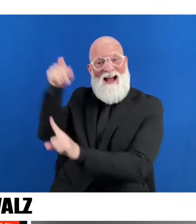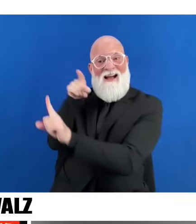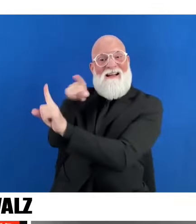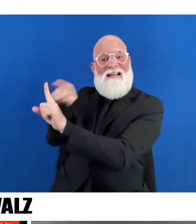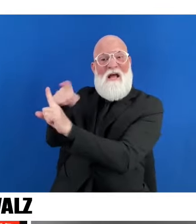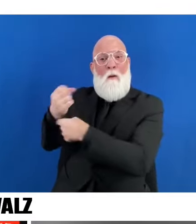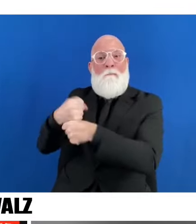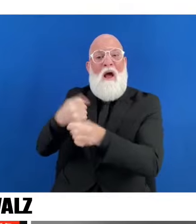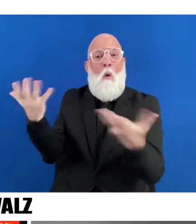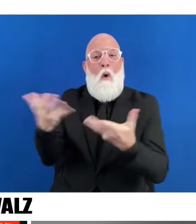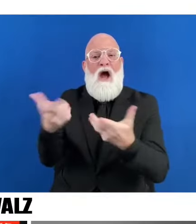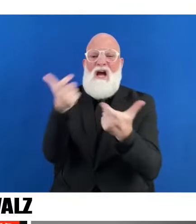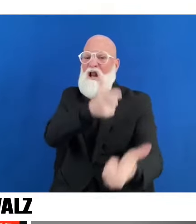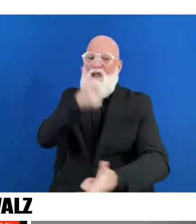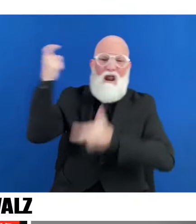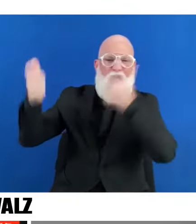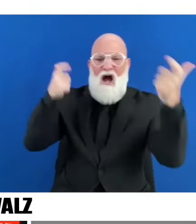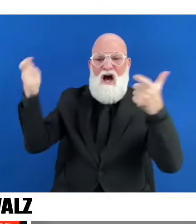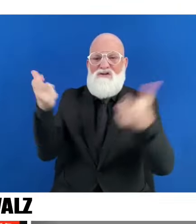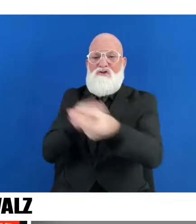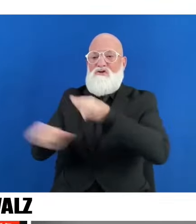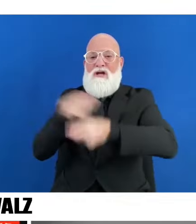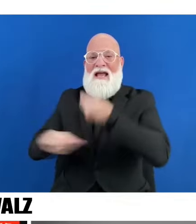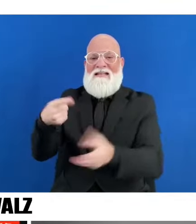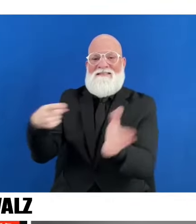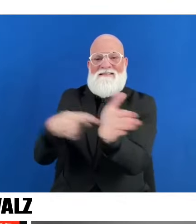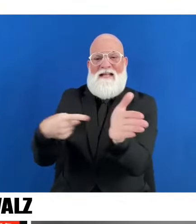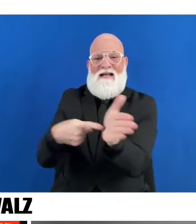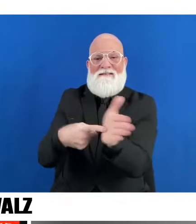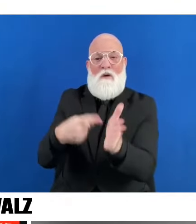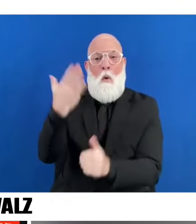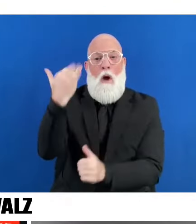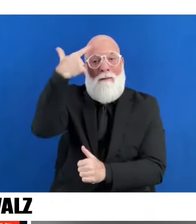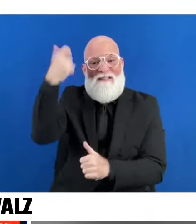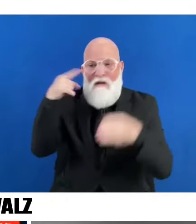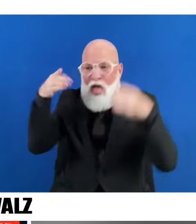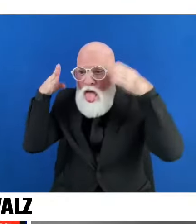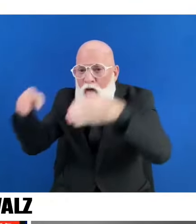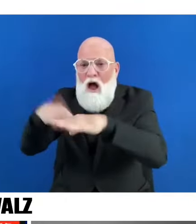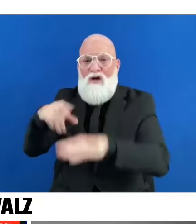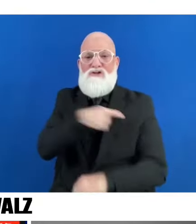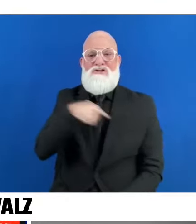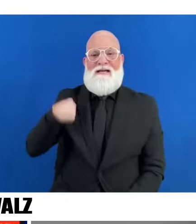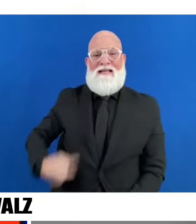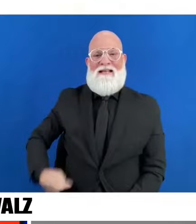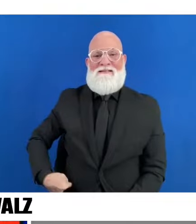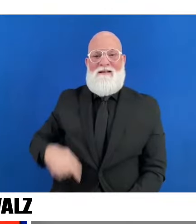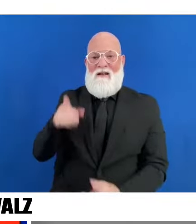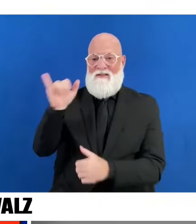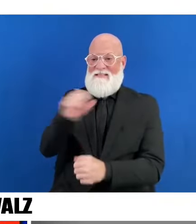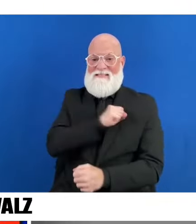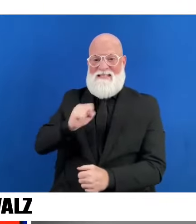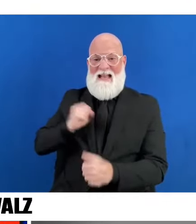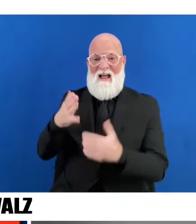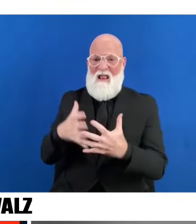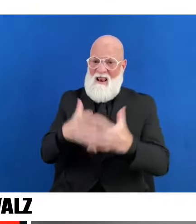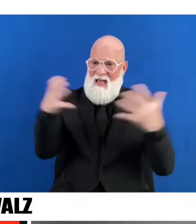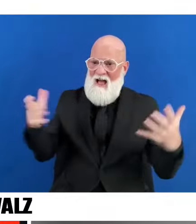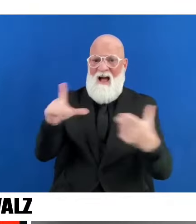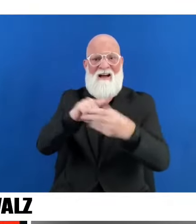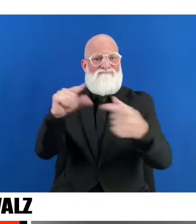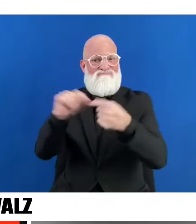history with China. So the rhetoric is good. Much of what the senator said right there, I'm in agreement with him on this. I watched it happen too. I watched it to